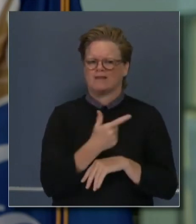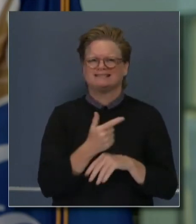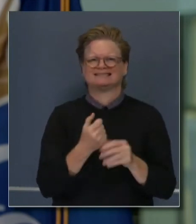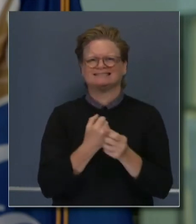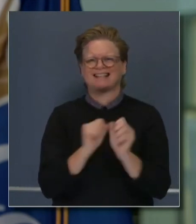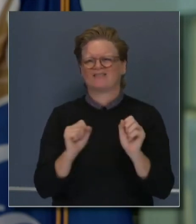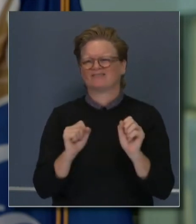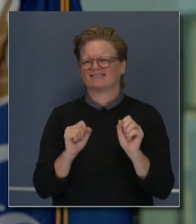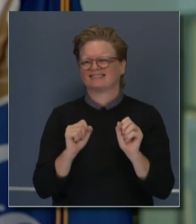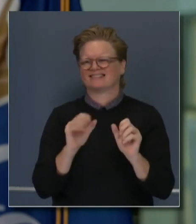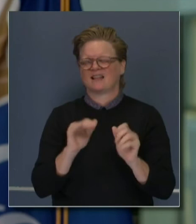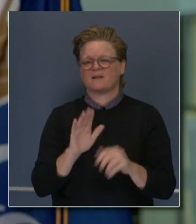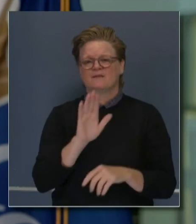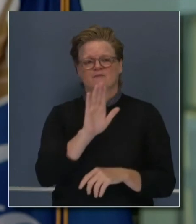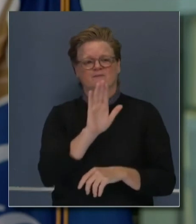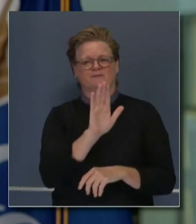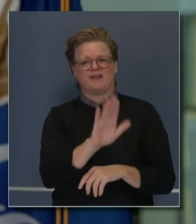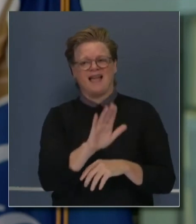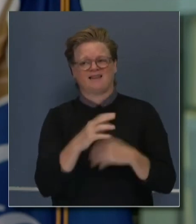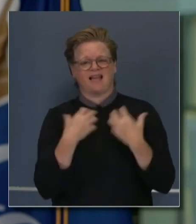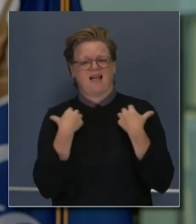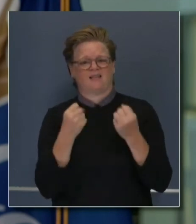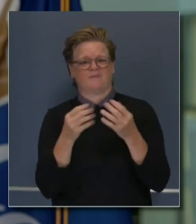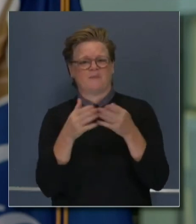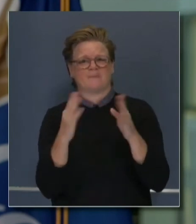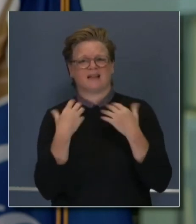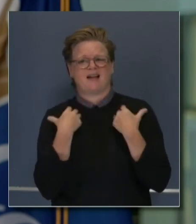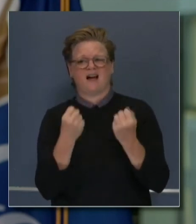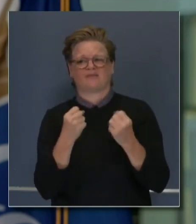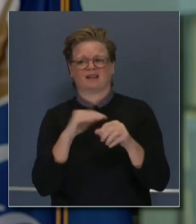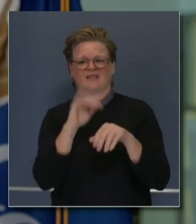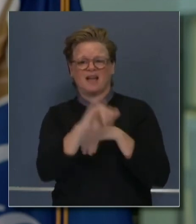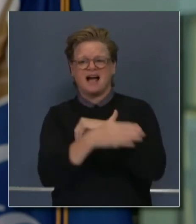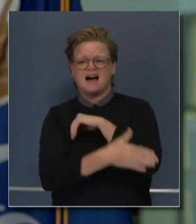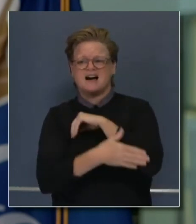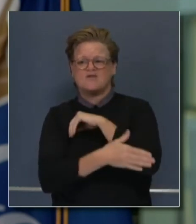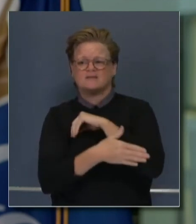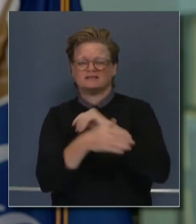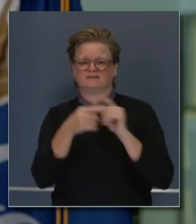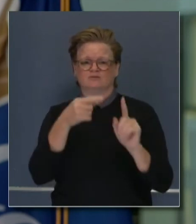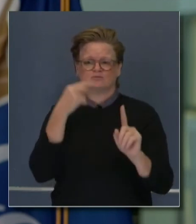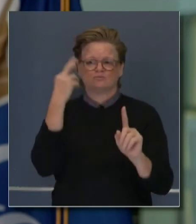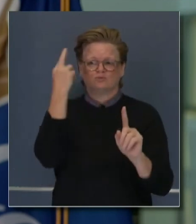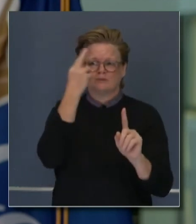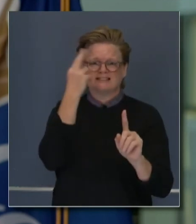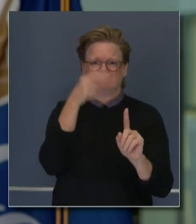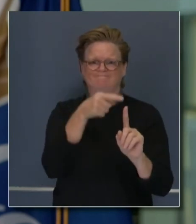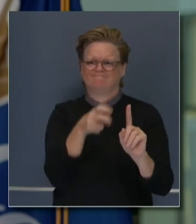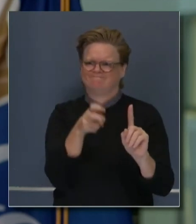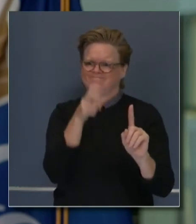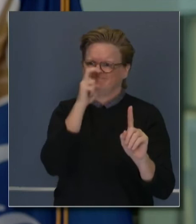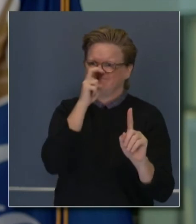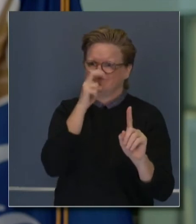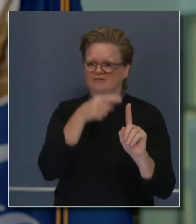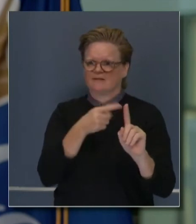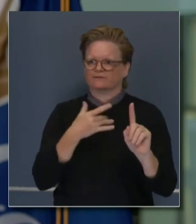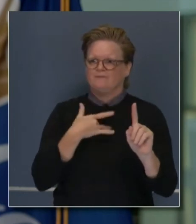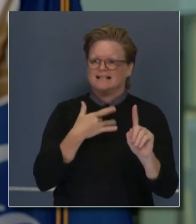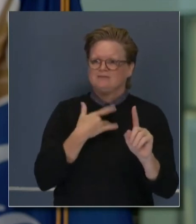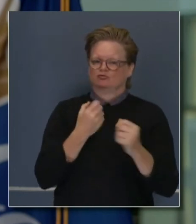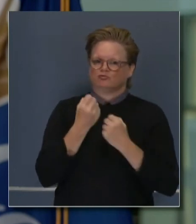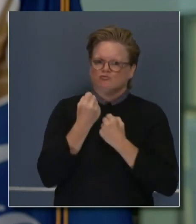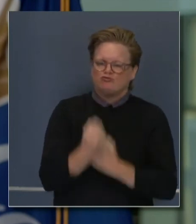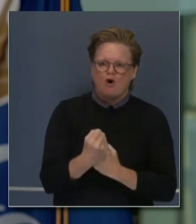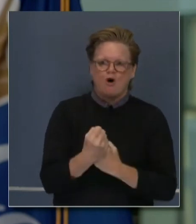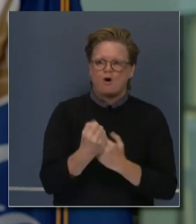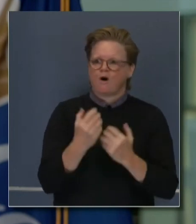in alignment broadly with these state guidelines. The reason we all worked so hard over the course of many, many months. There's a reason people have